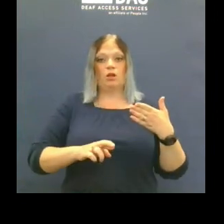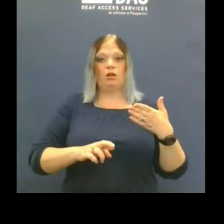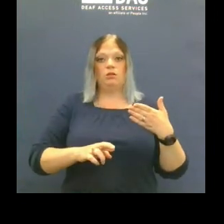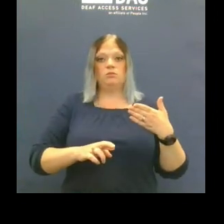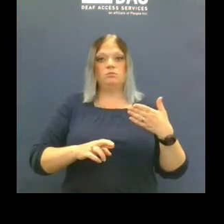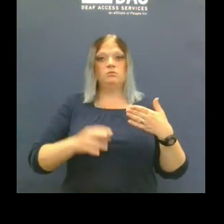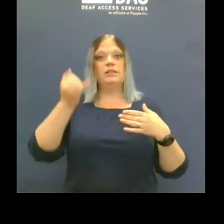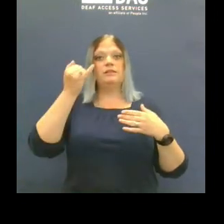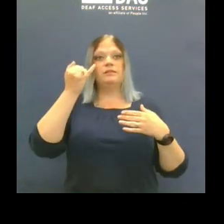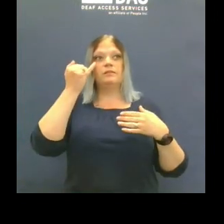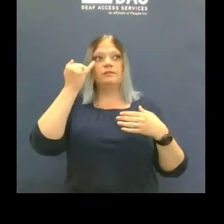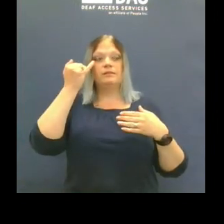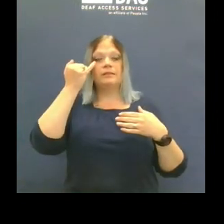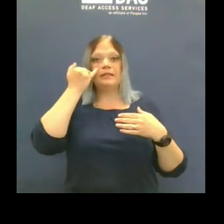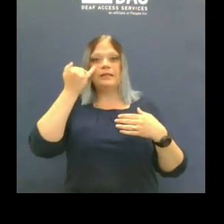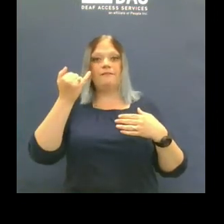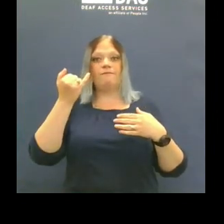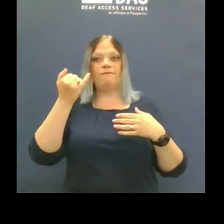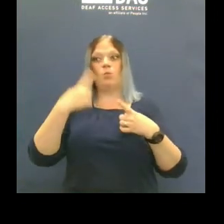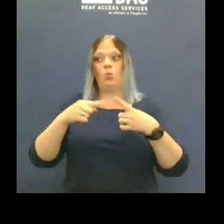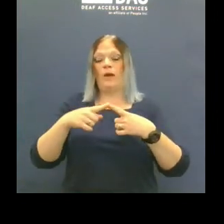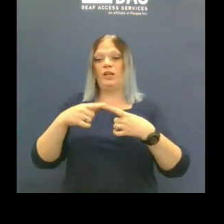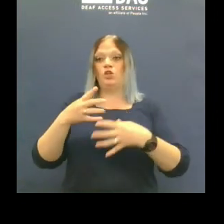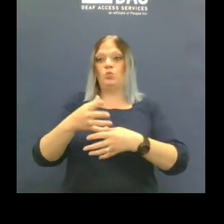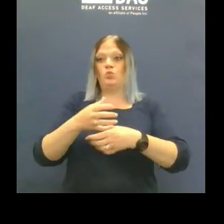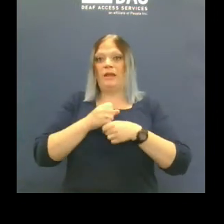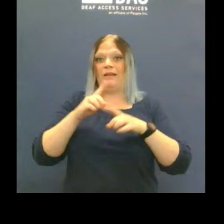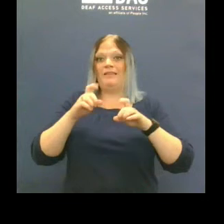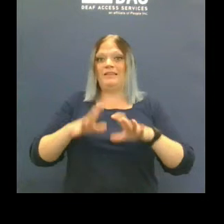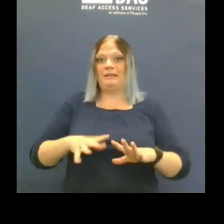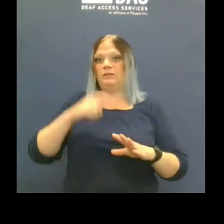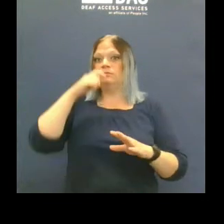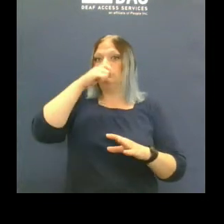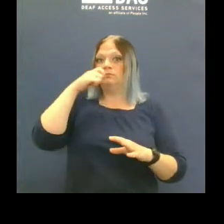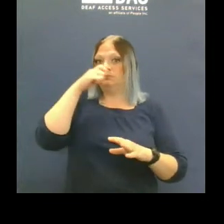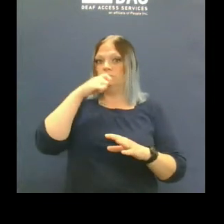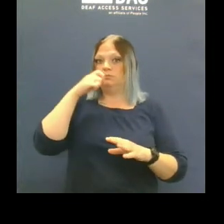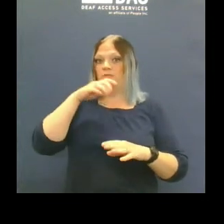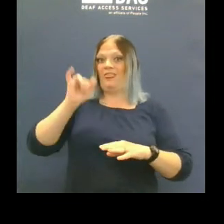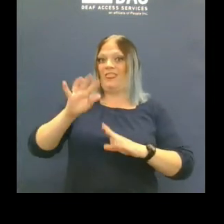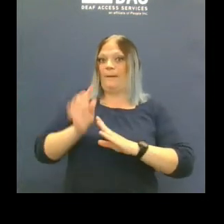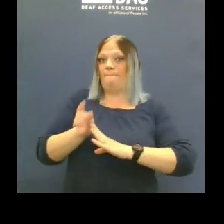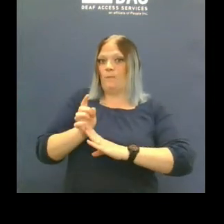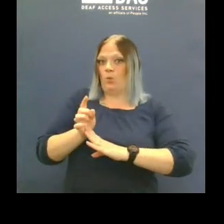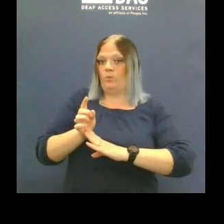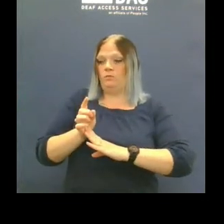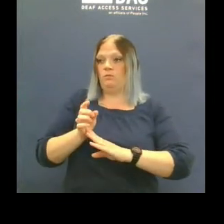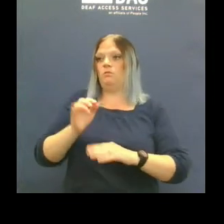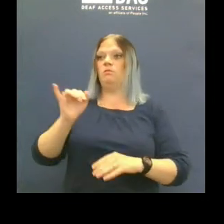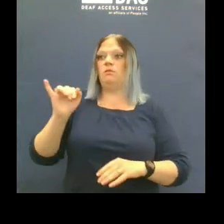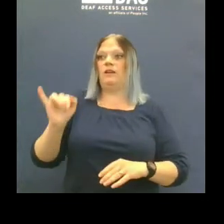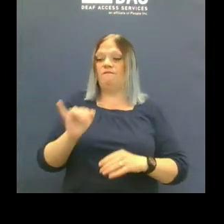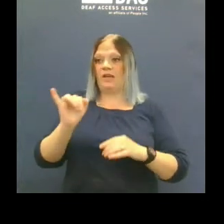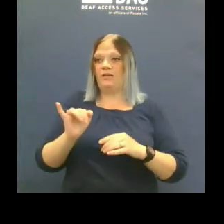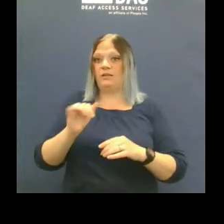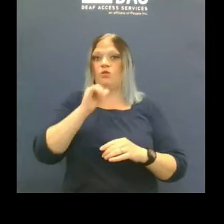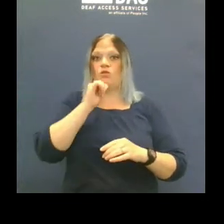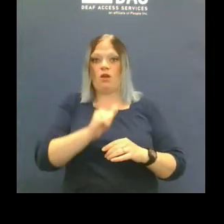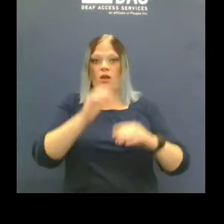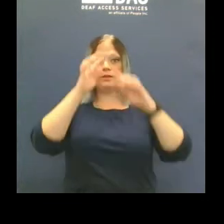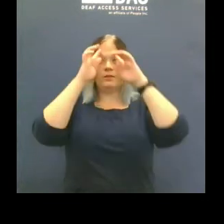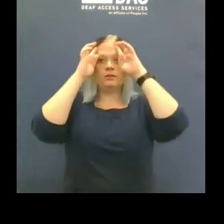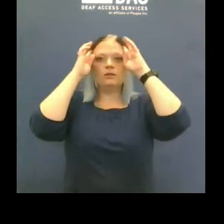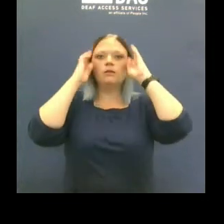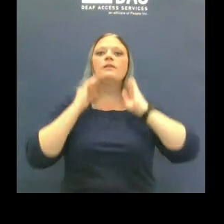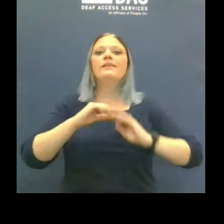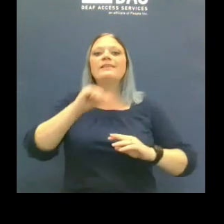if the time when you had that specimen collection, which is going to be a nose swab, if you were infected with COVID-19 or not. So